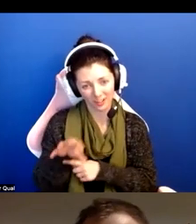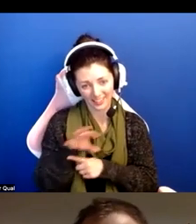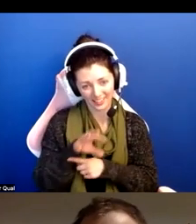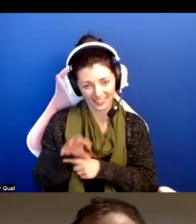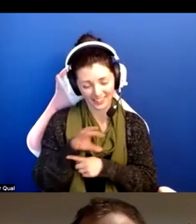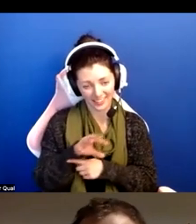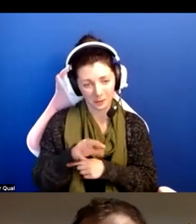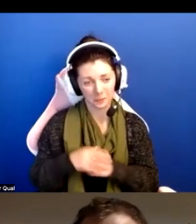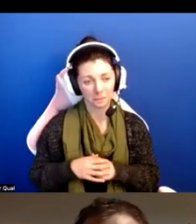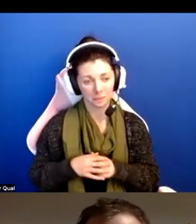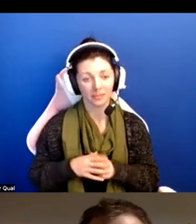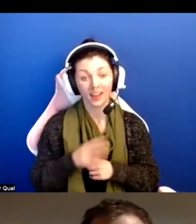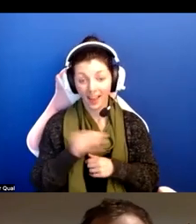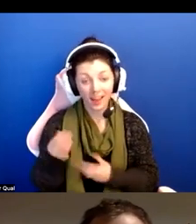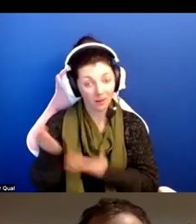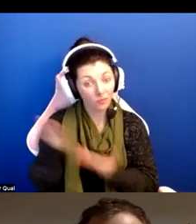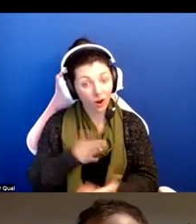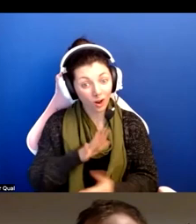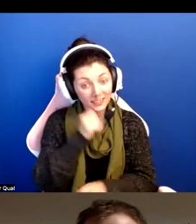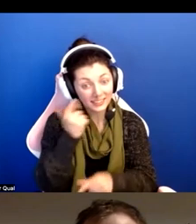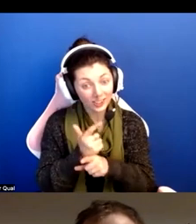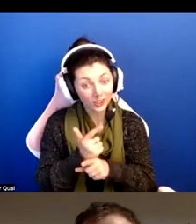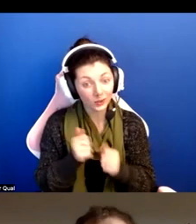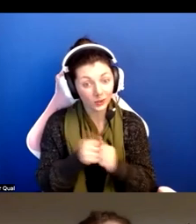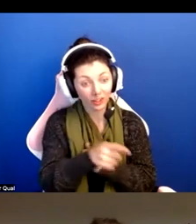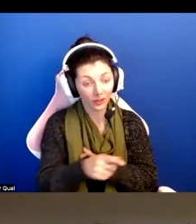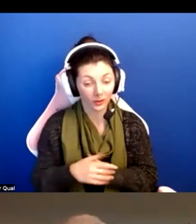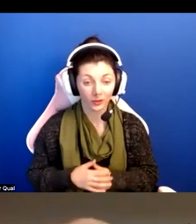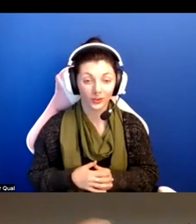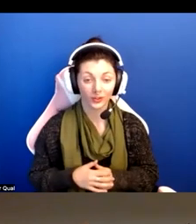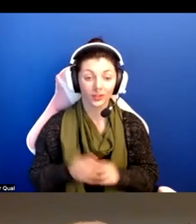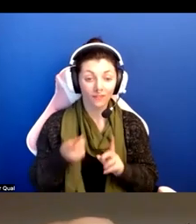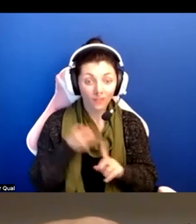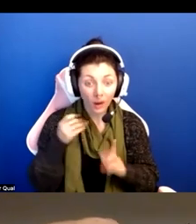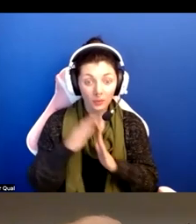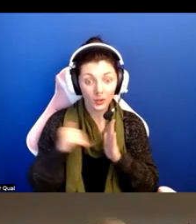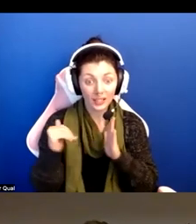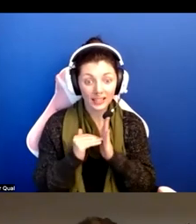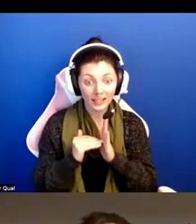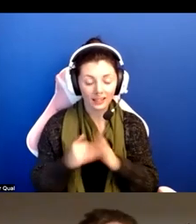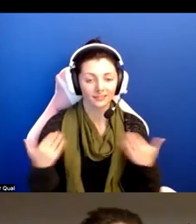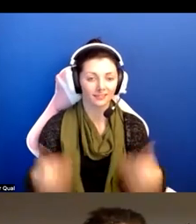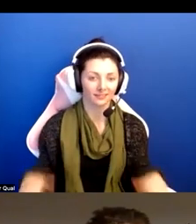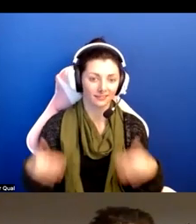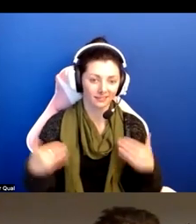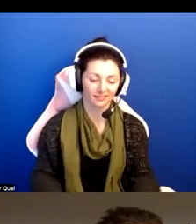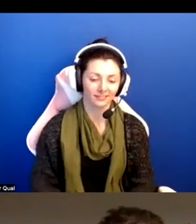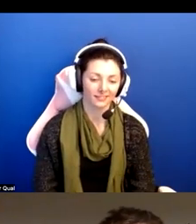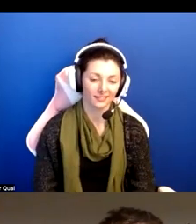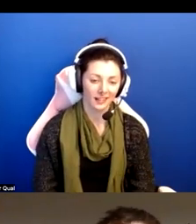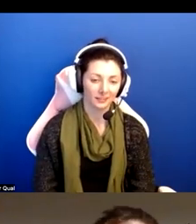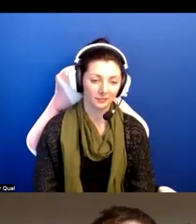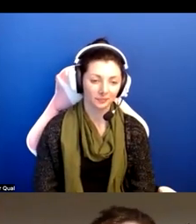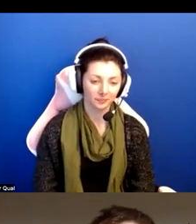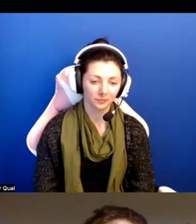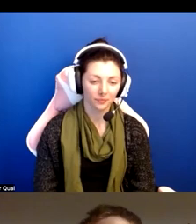and brought her sister with her from New Zealand. So yeah, so it was, it was great, and